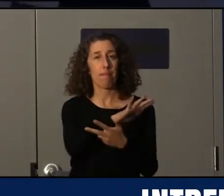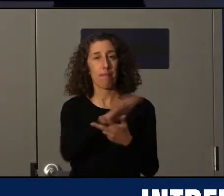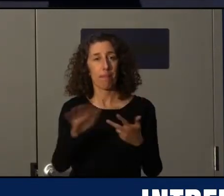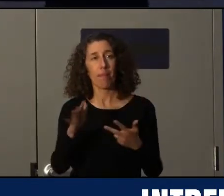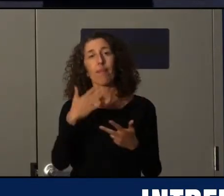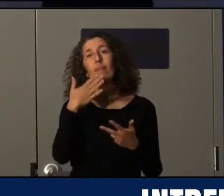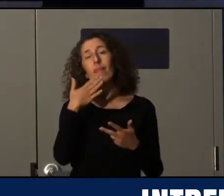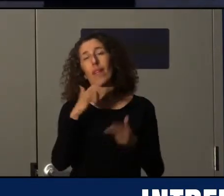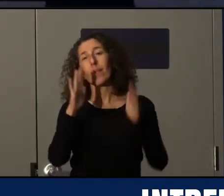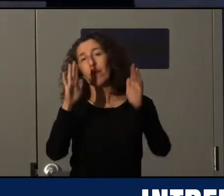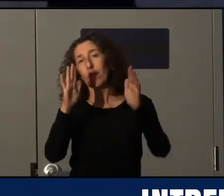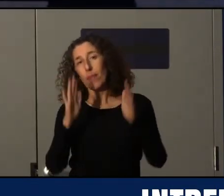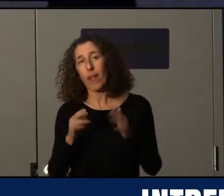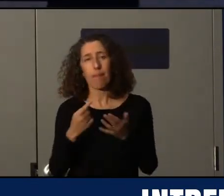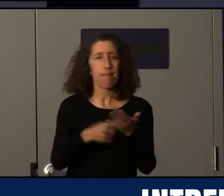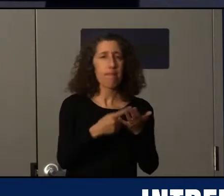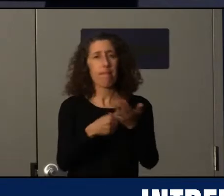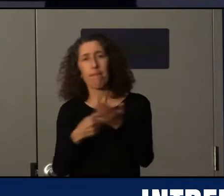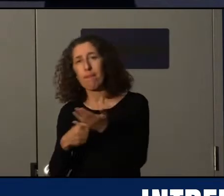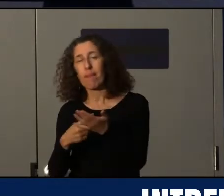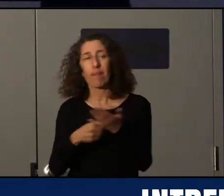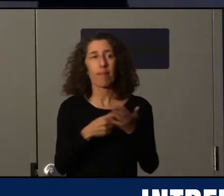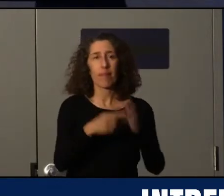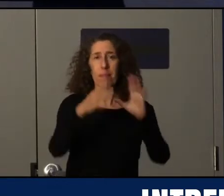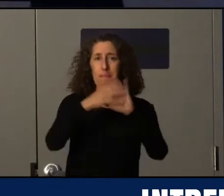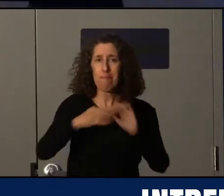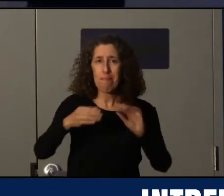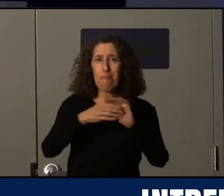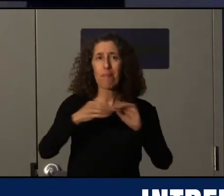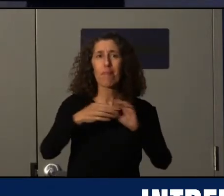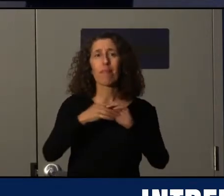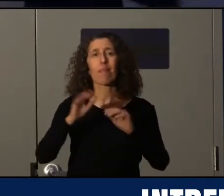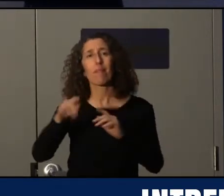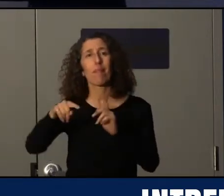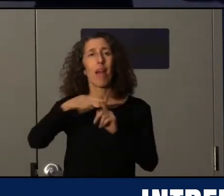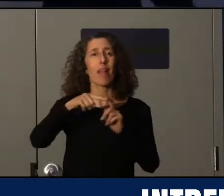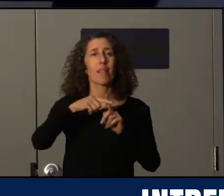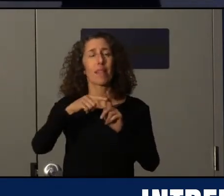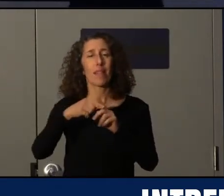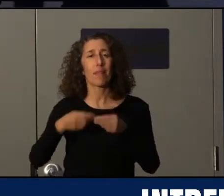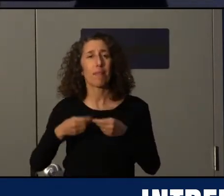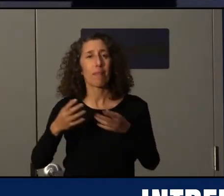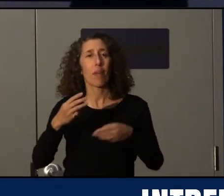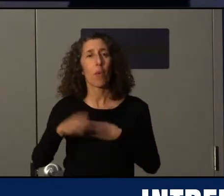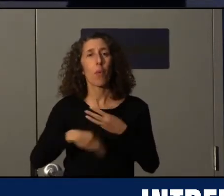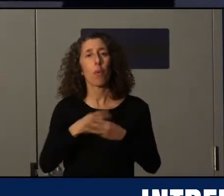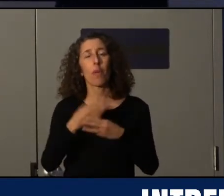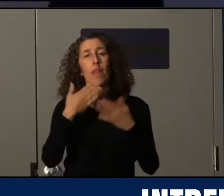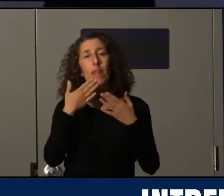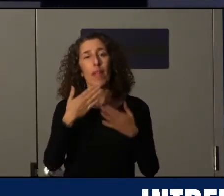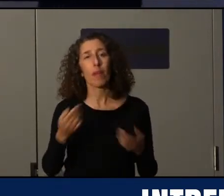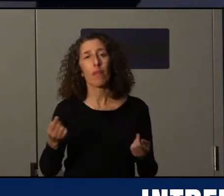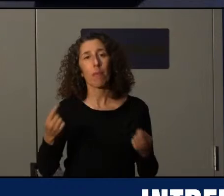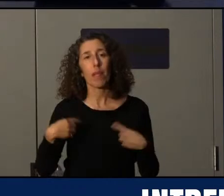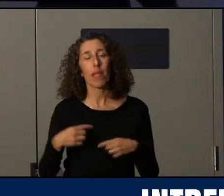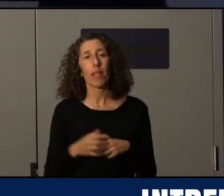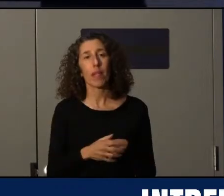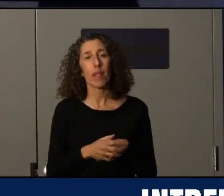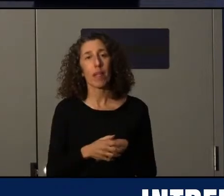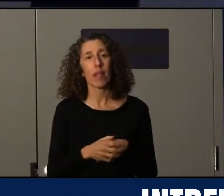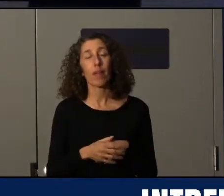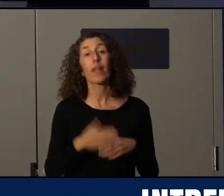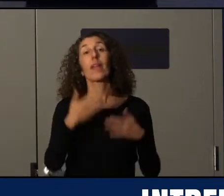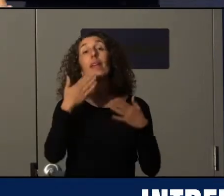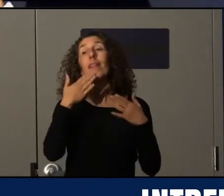just the impact, that your foundations too are having. It's so wonderful. So again, thank you for being here and for enlightening